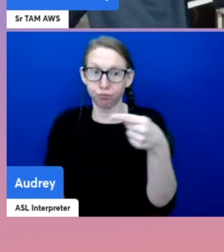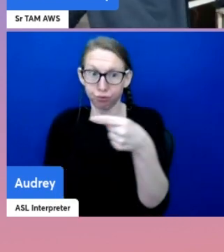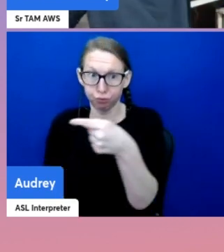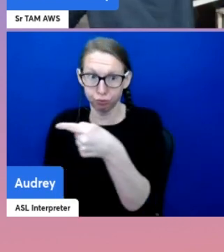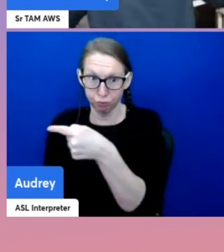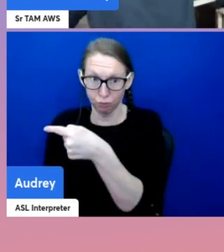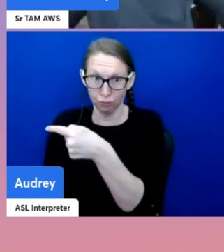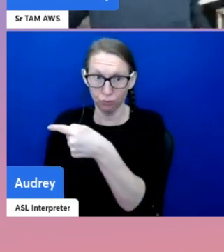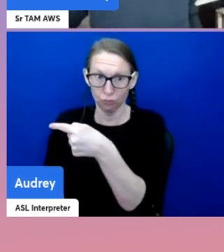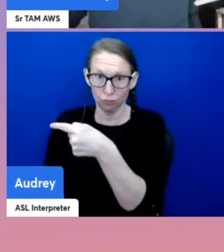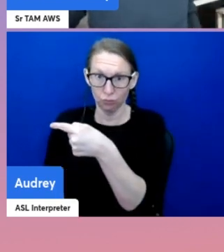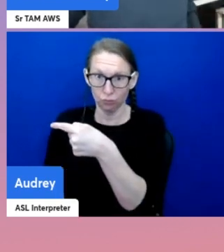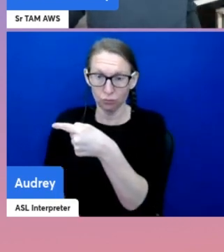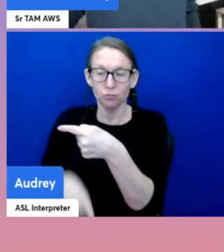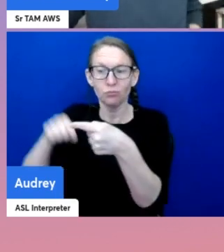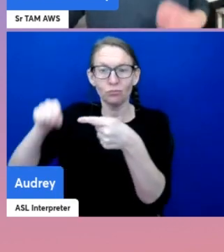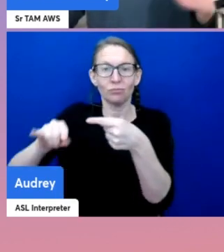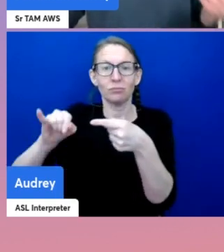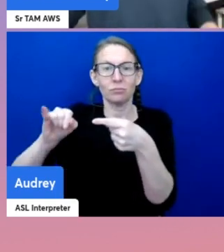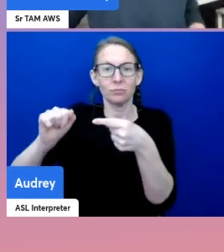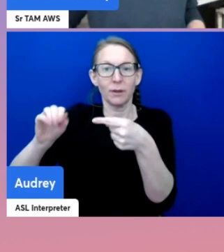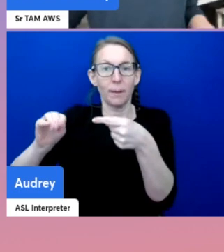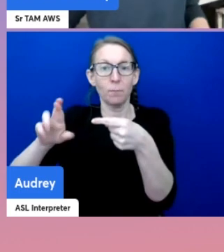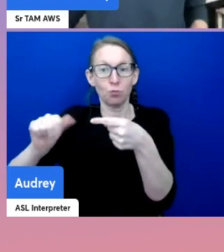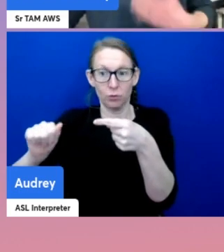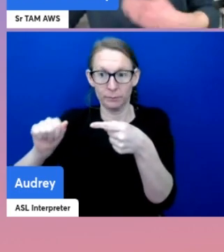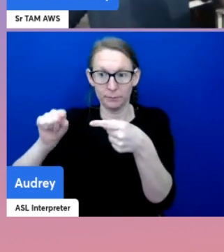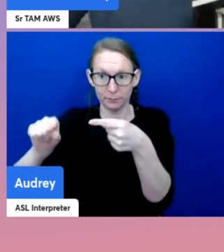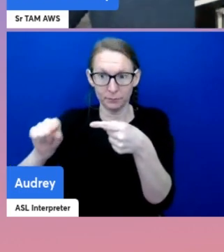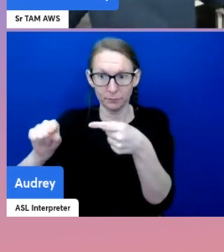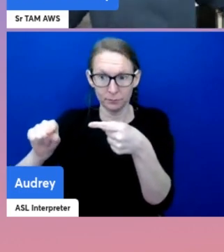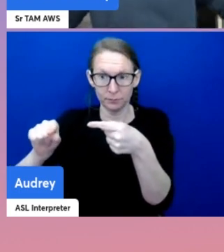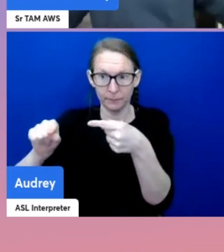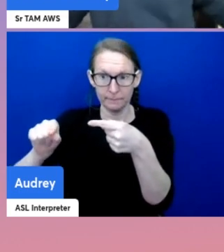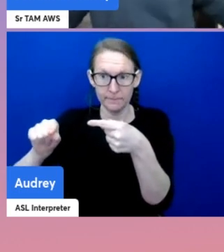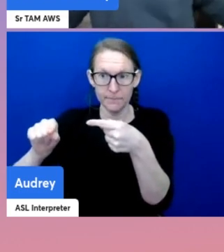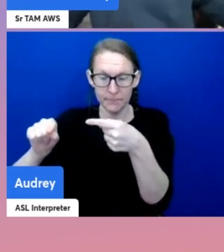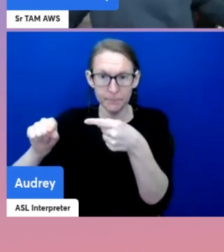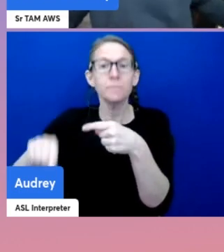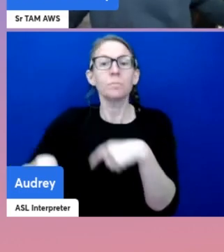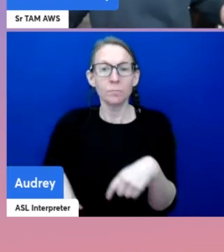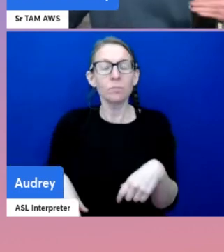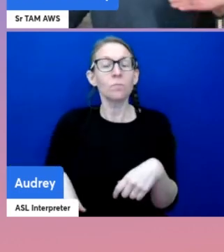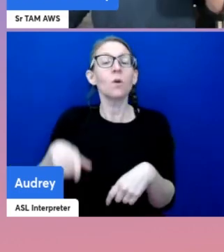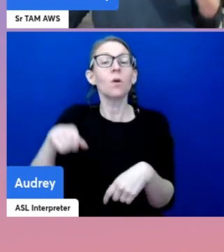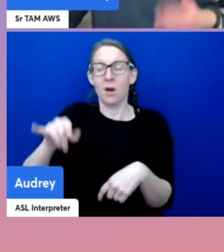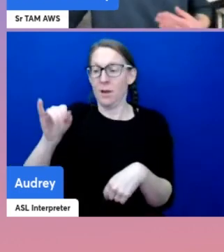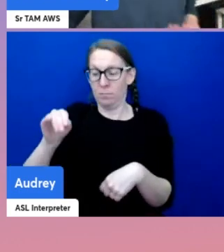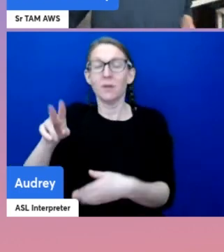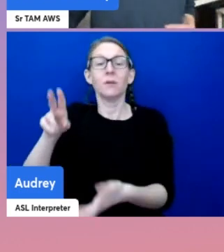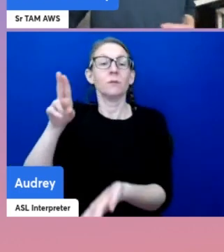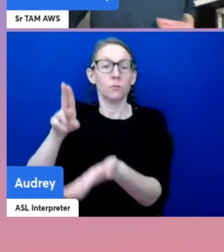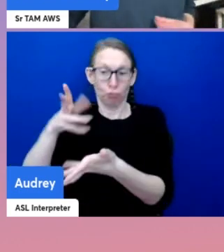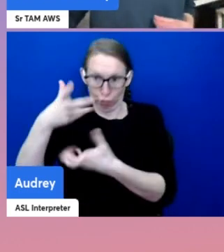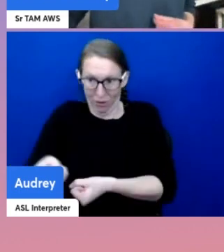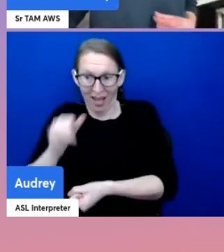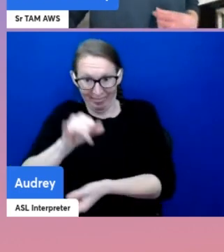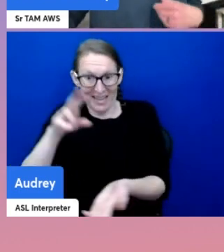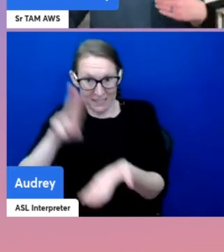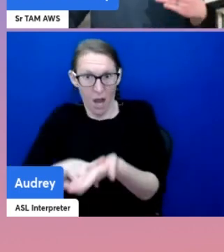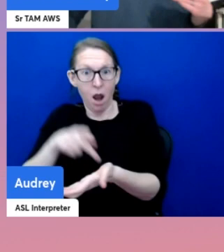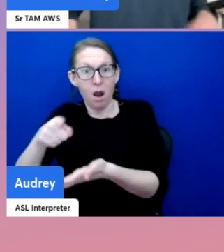passes off its request to IAM roles anywhere. IAM roles anywhere, trusting the signing certificate, returns that IAM